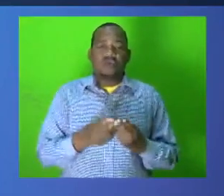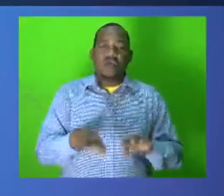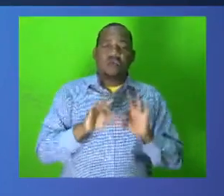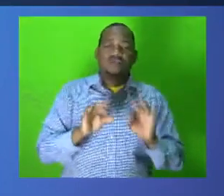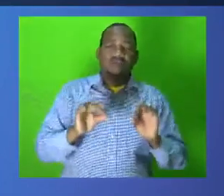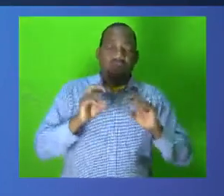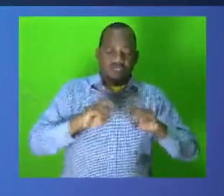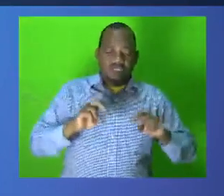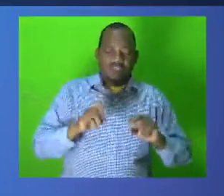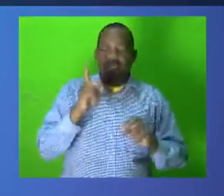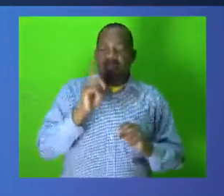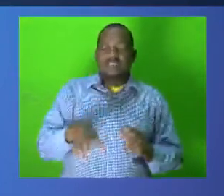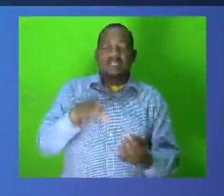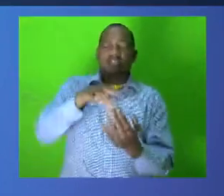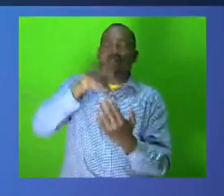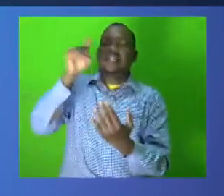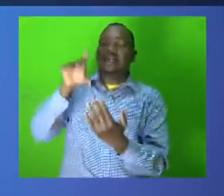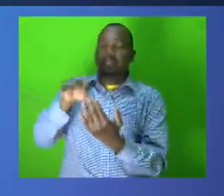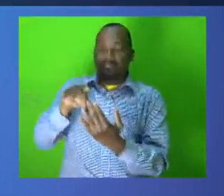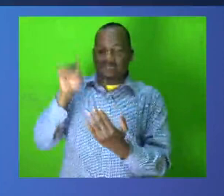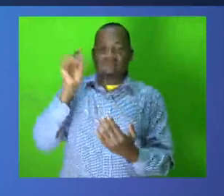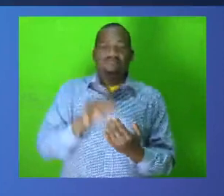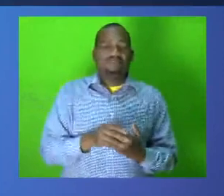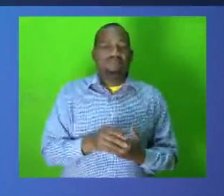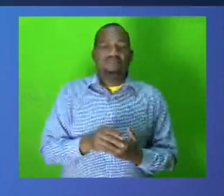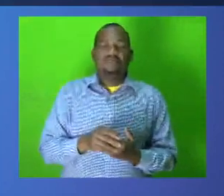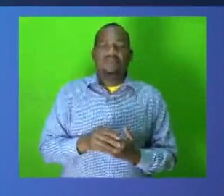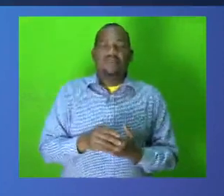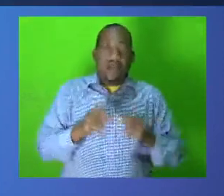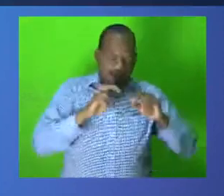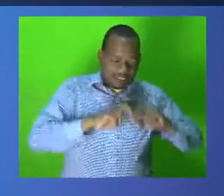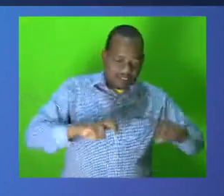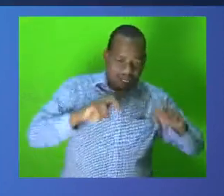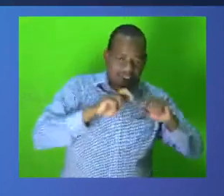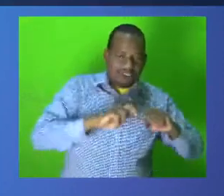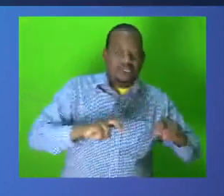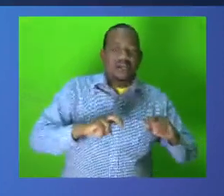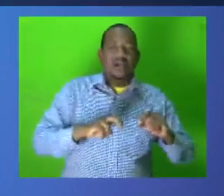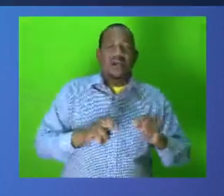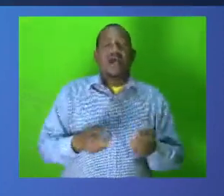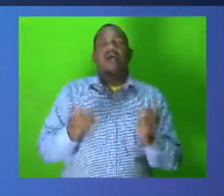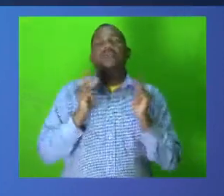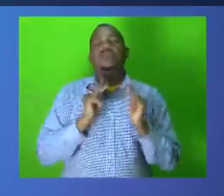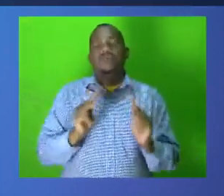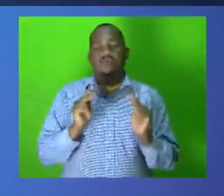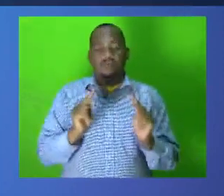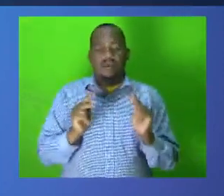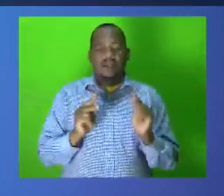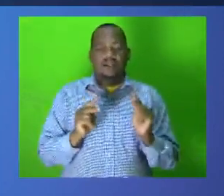A researcher normally focuses on only one problem or phenomena, rather